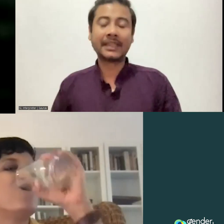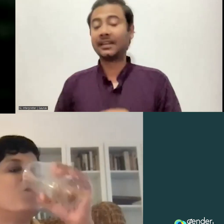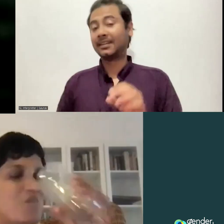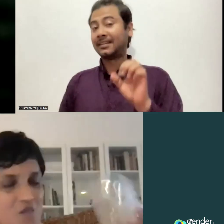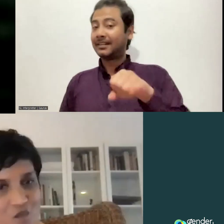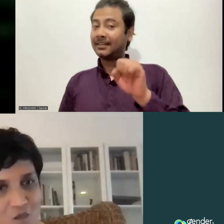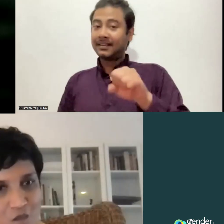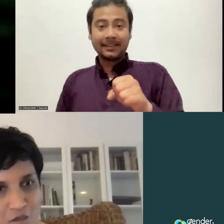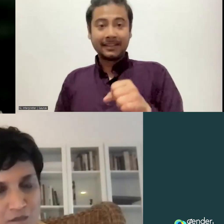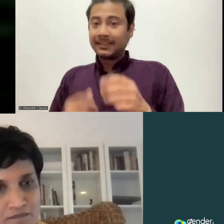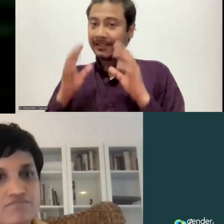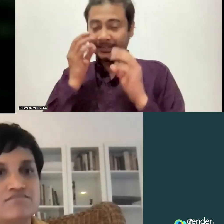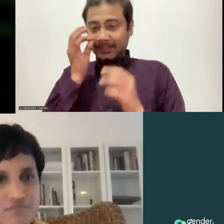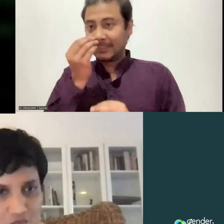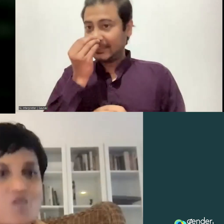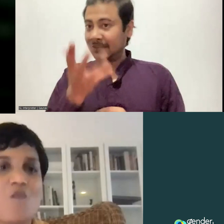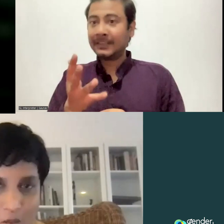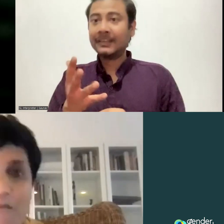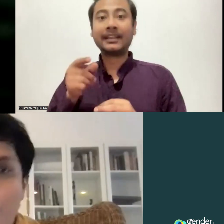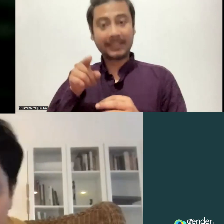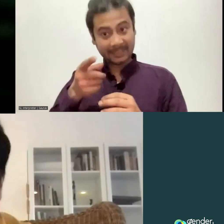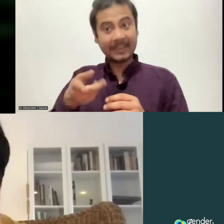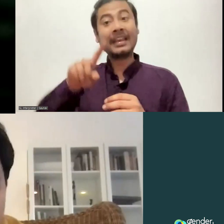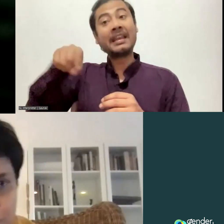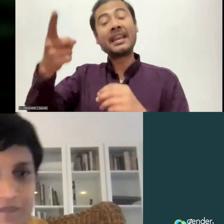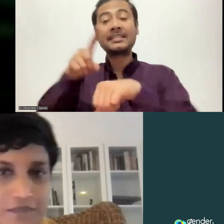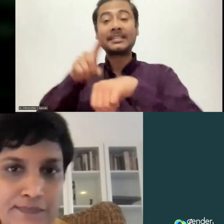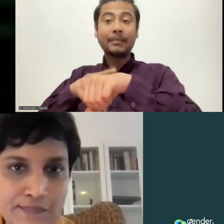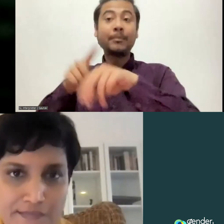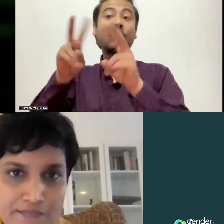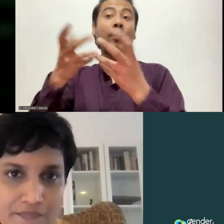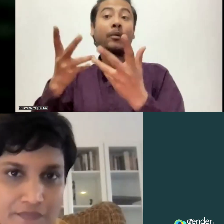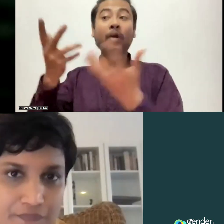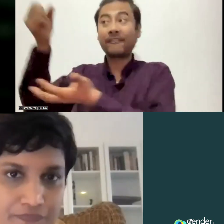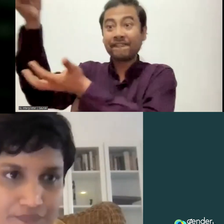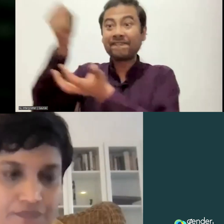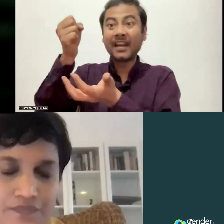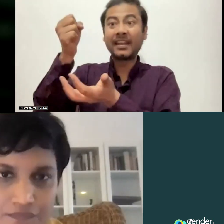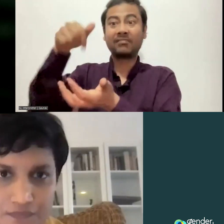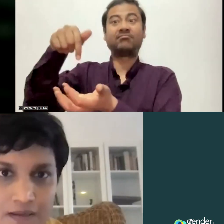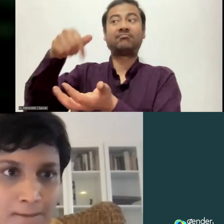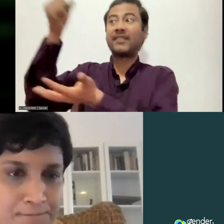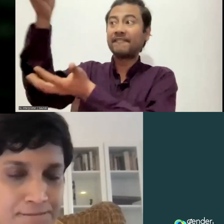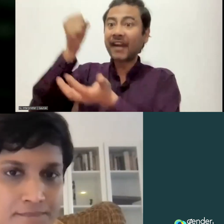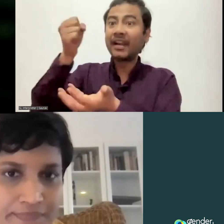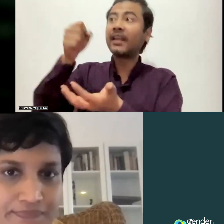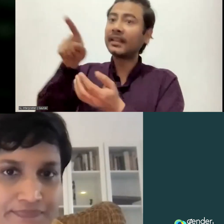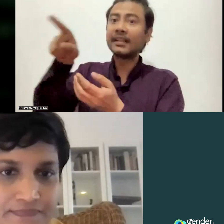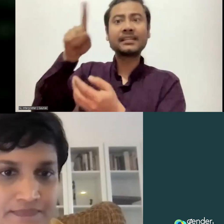is on flexible funding, because that's something that, you know, we all have to struggle with, because you go into a